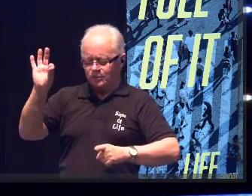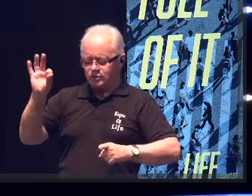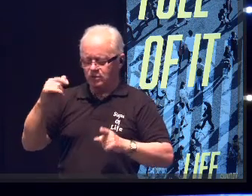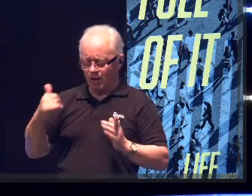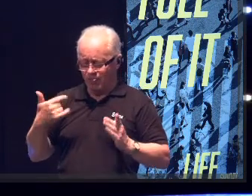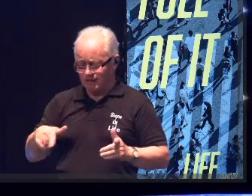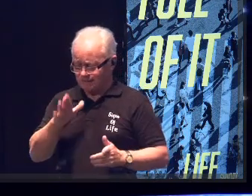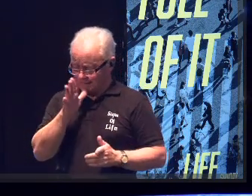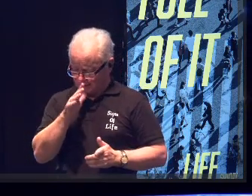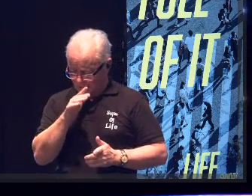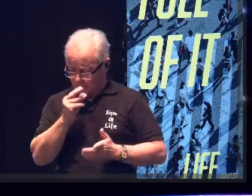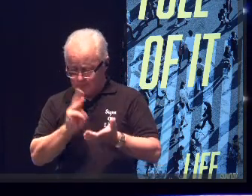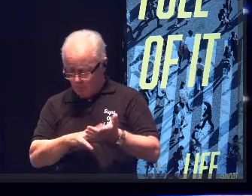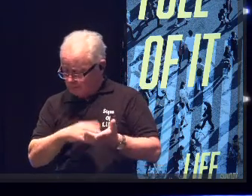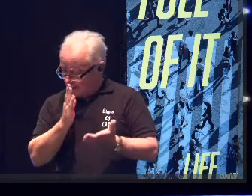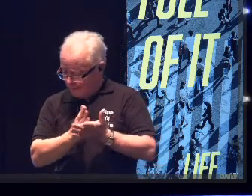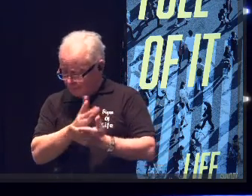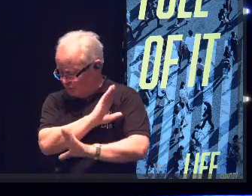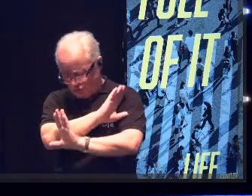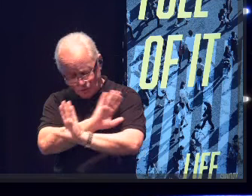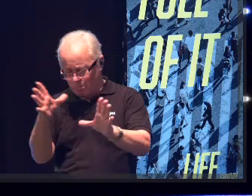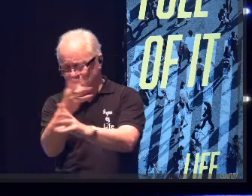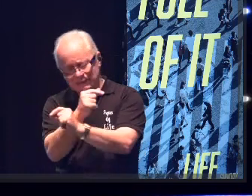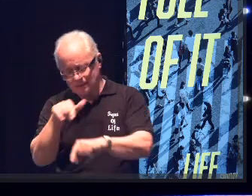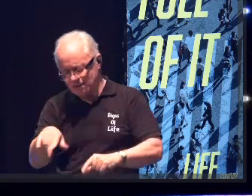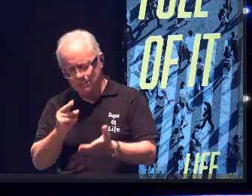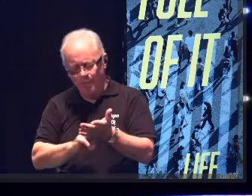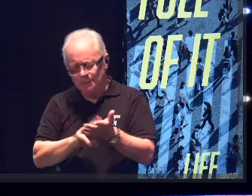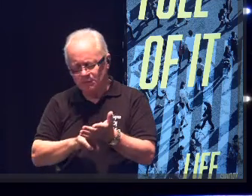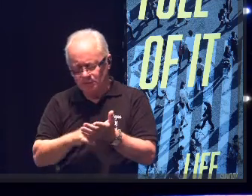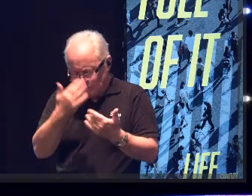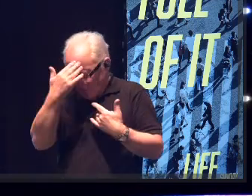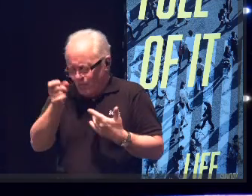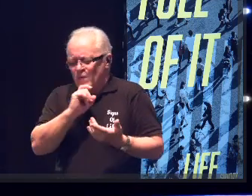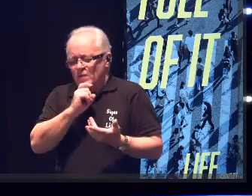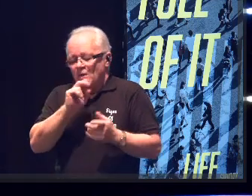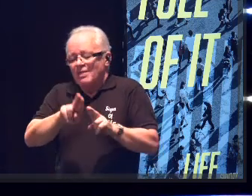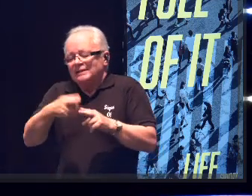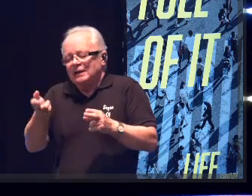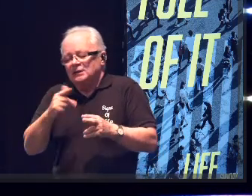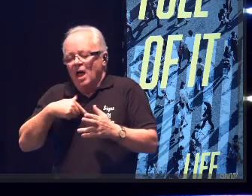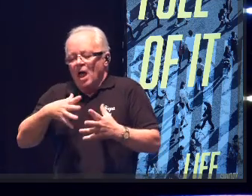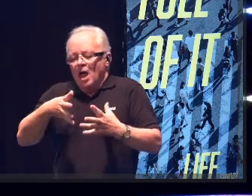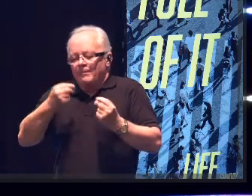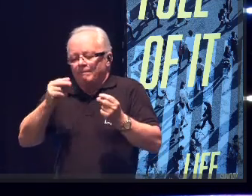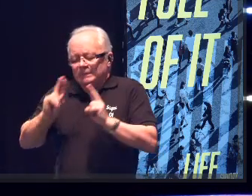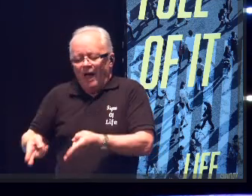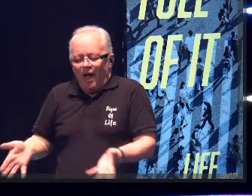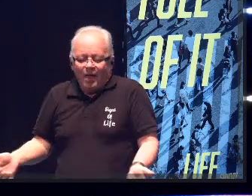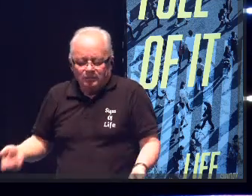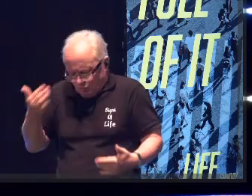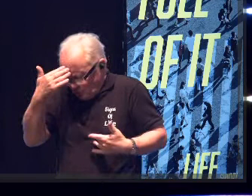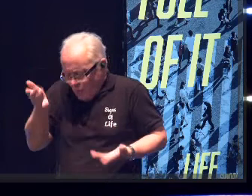moment. Don't miss this moment. None of us know when we're going to take that step into eternity.